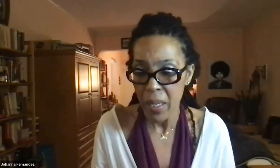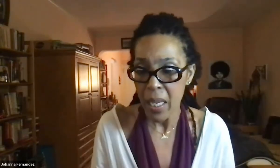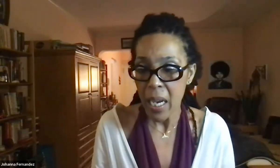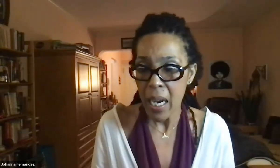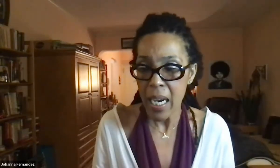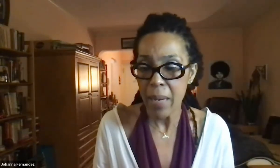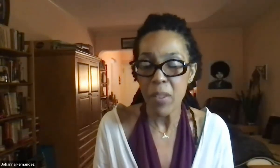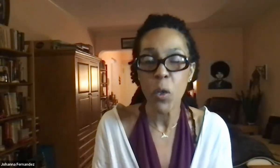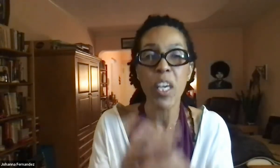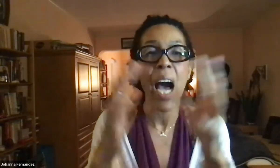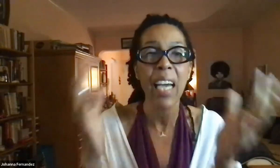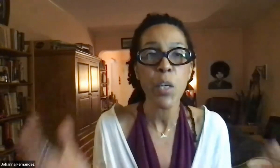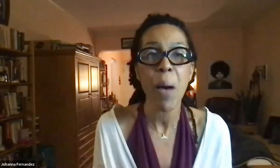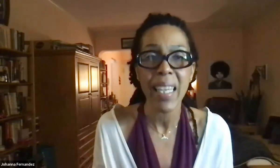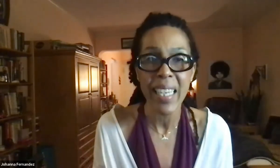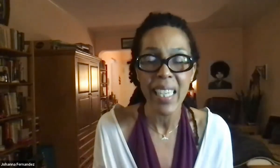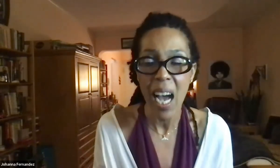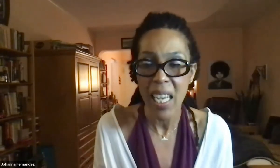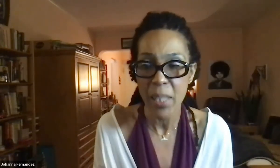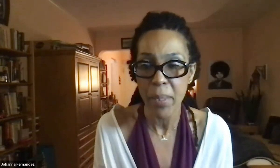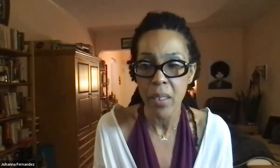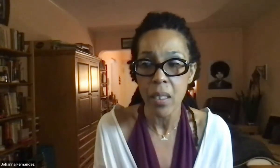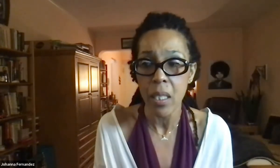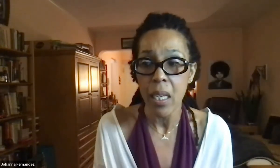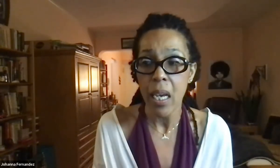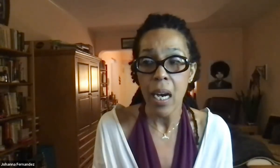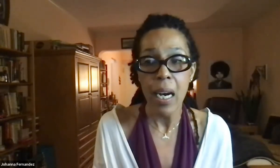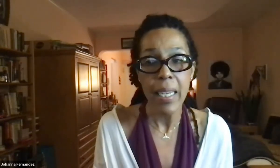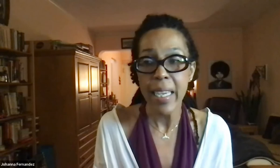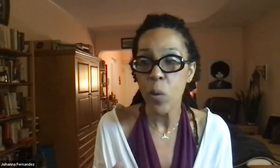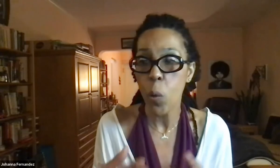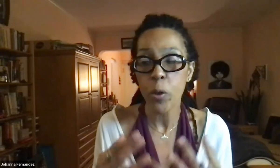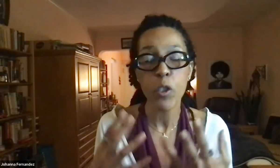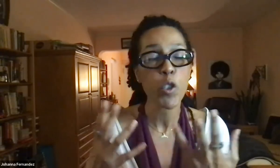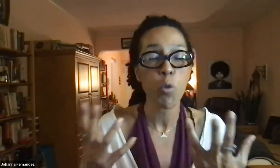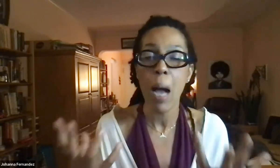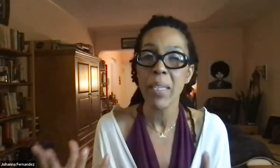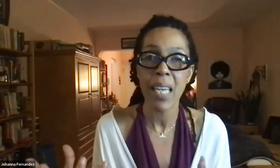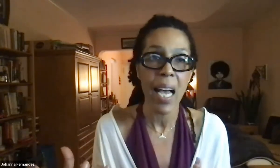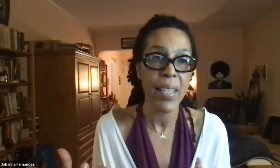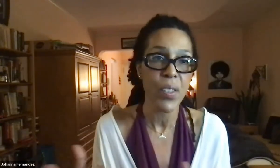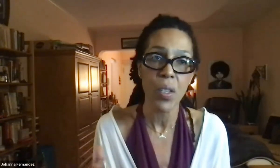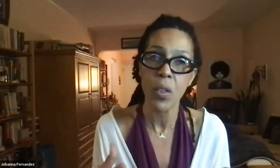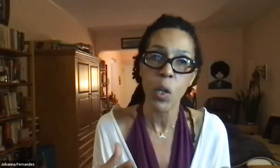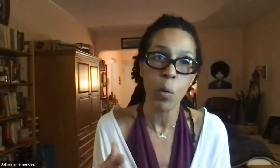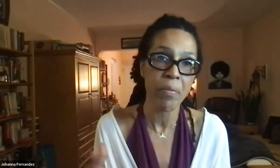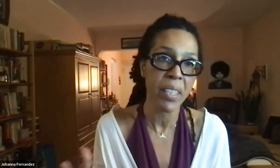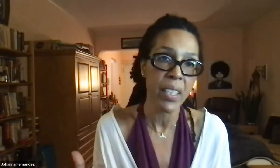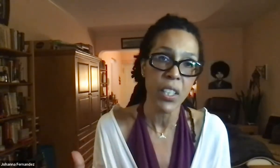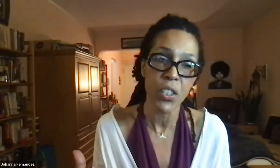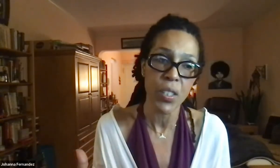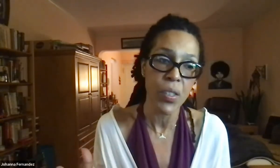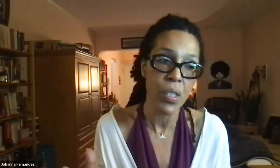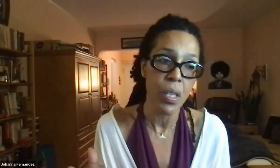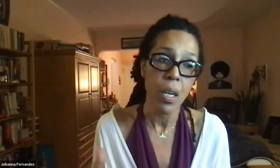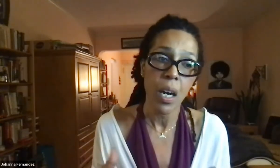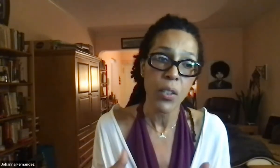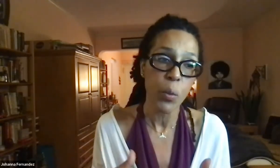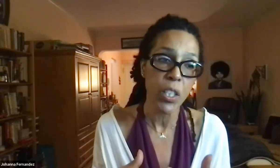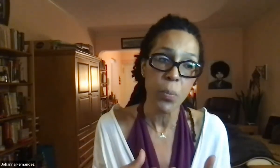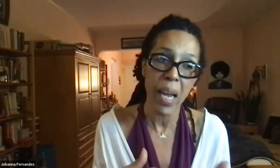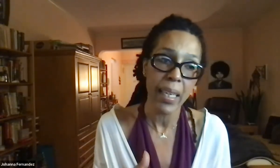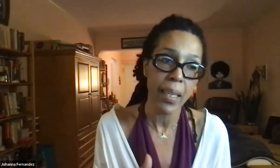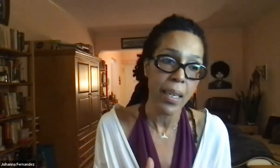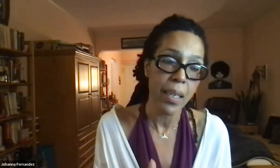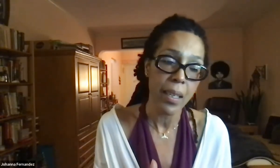Okay. So they occupy Lincoln Hospital in order to dramatize the horrific conditions